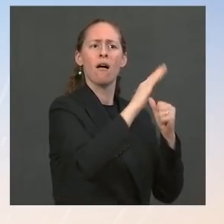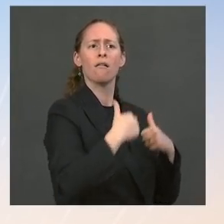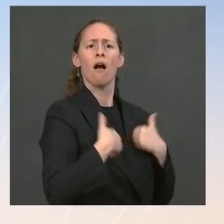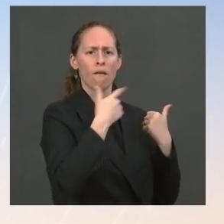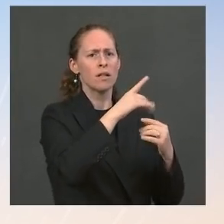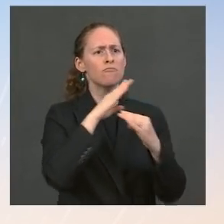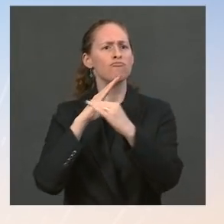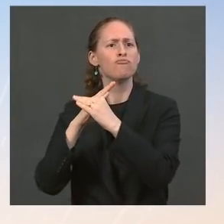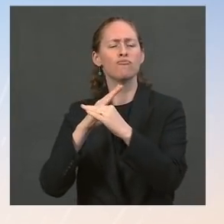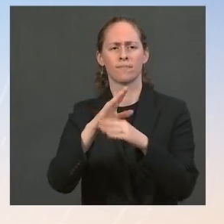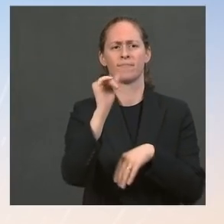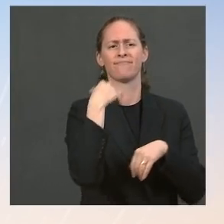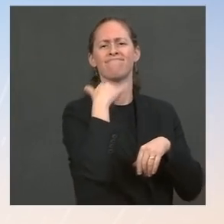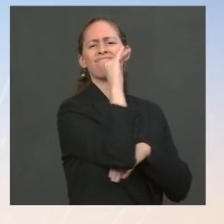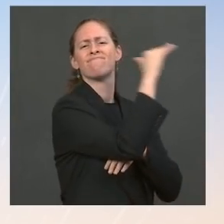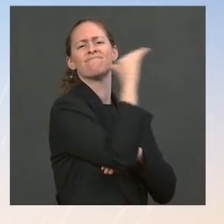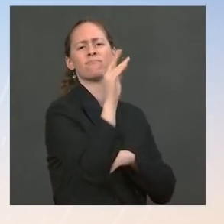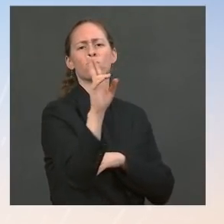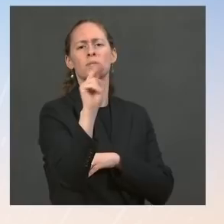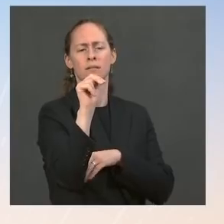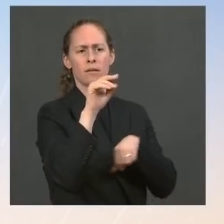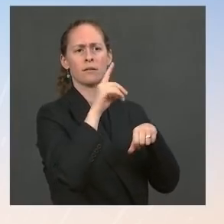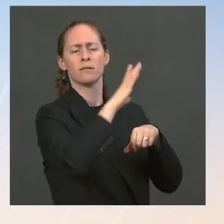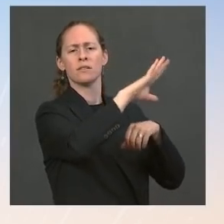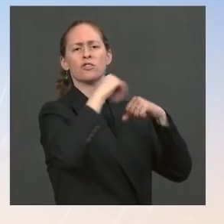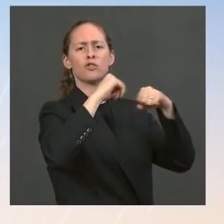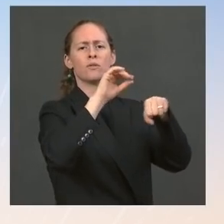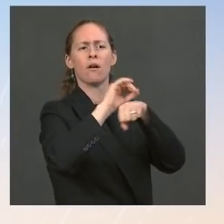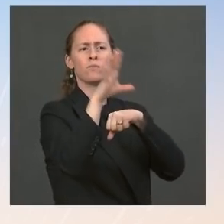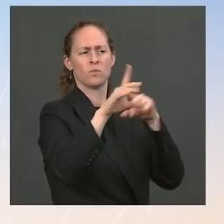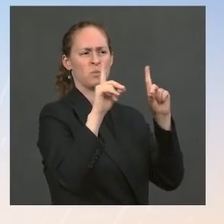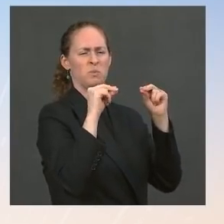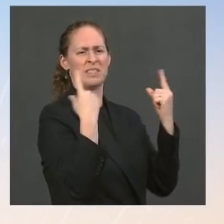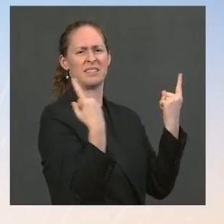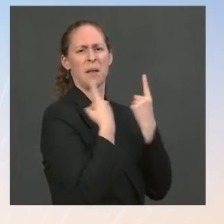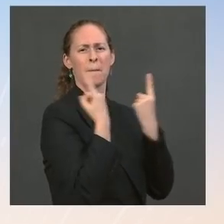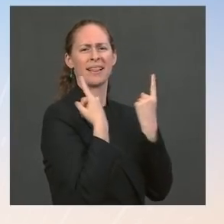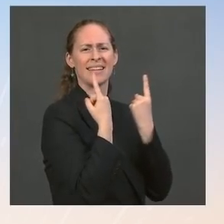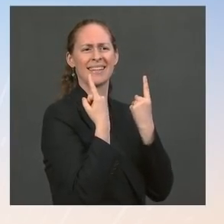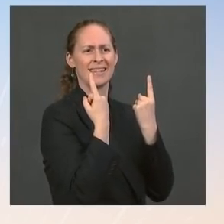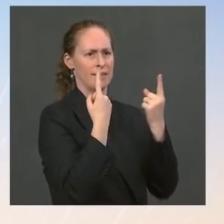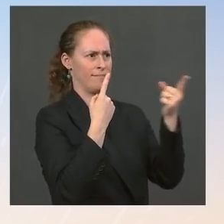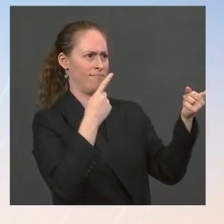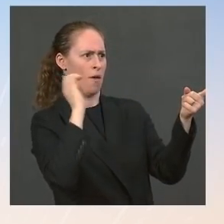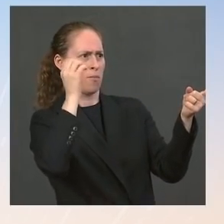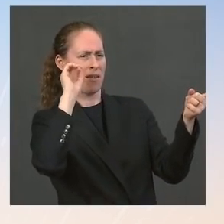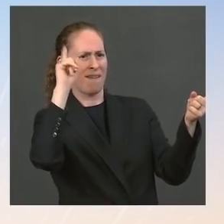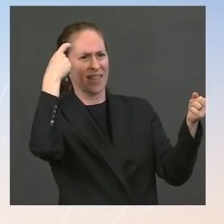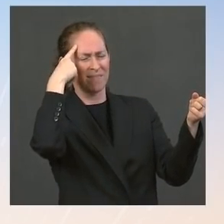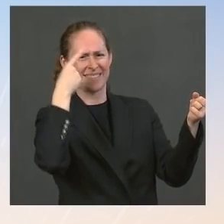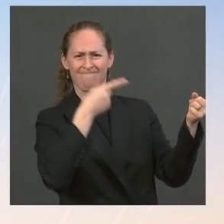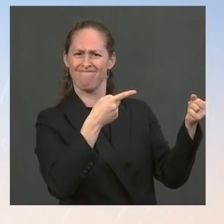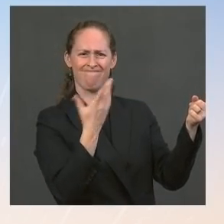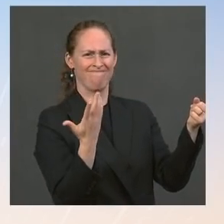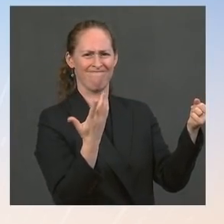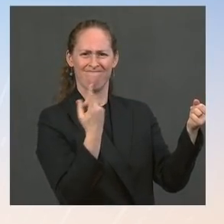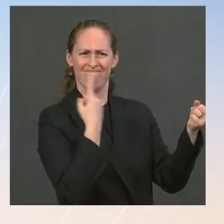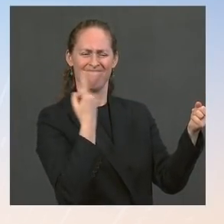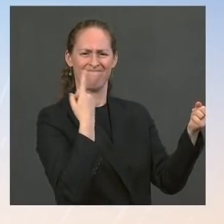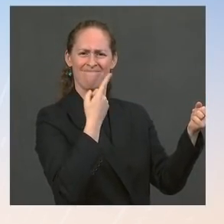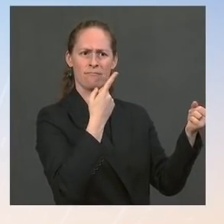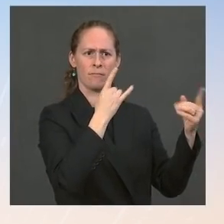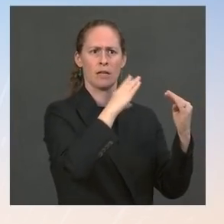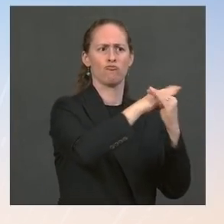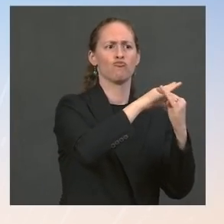Council and members of the international community to take urgent action to make clear to the government of Ethiopia that impeding humanitarian